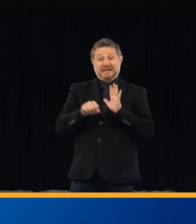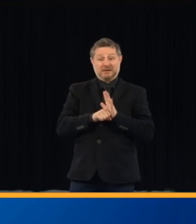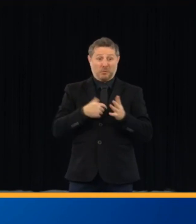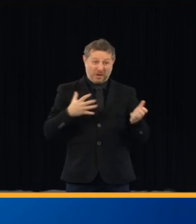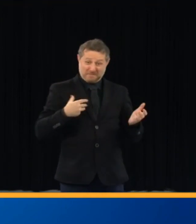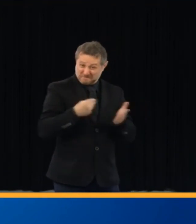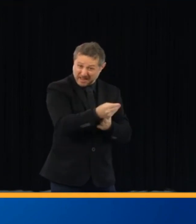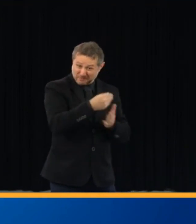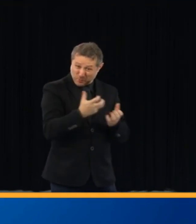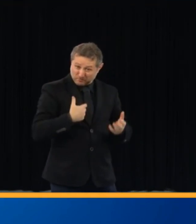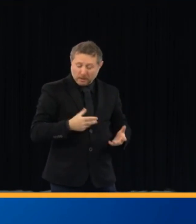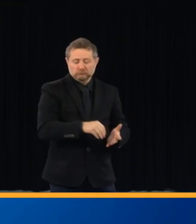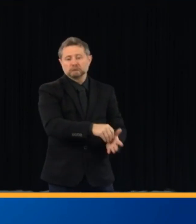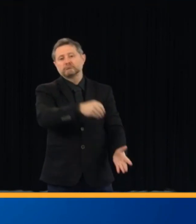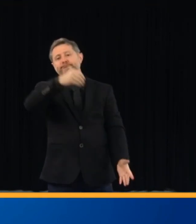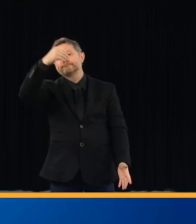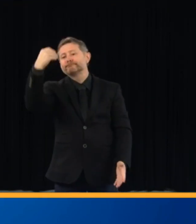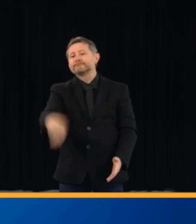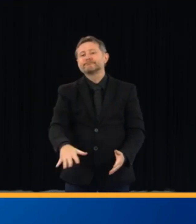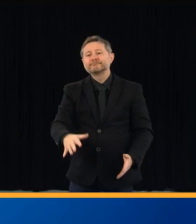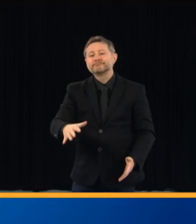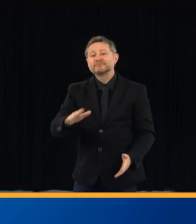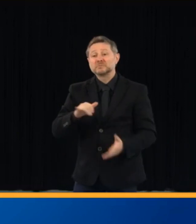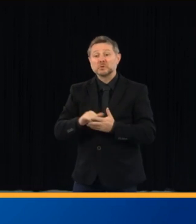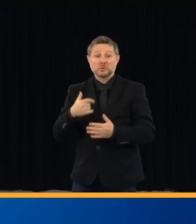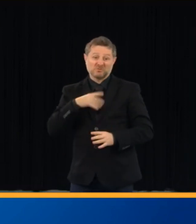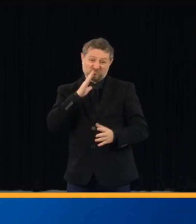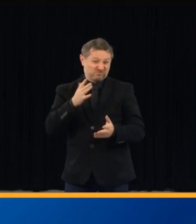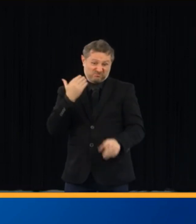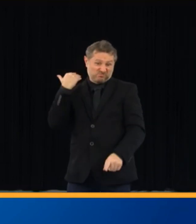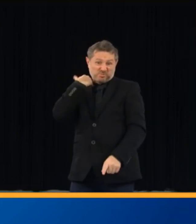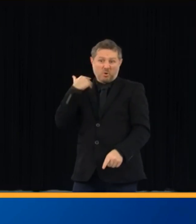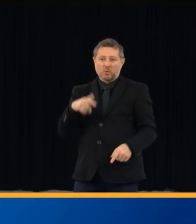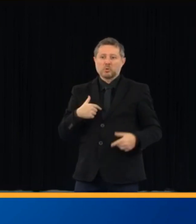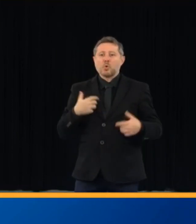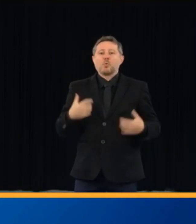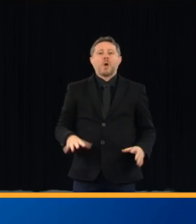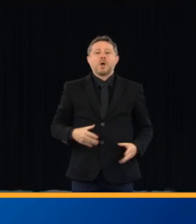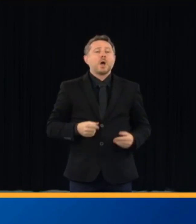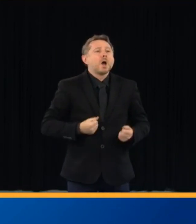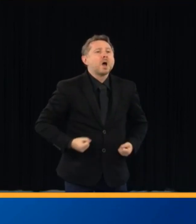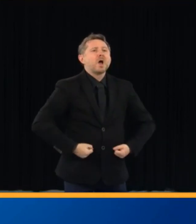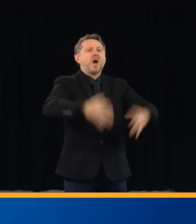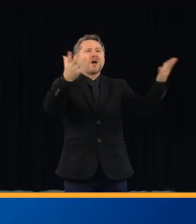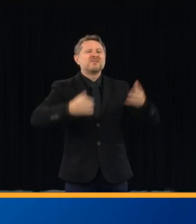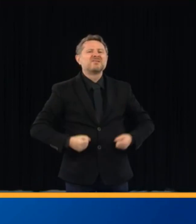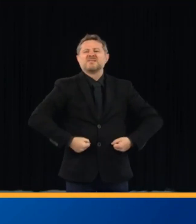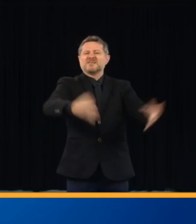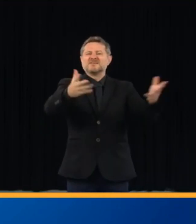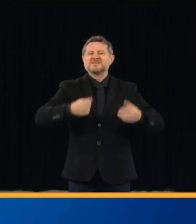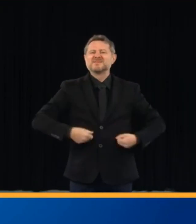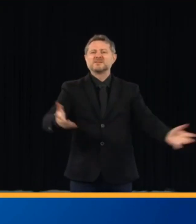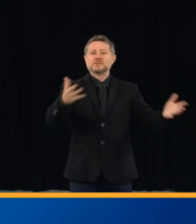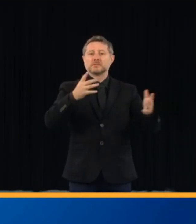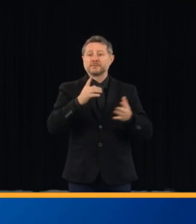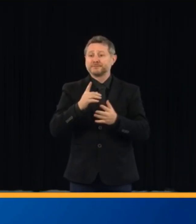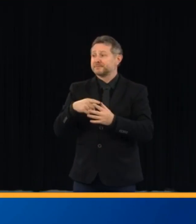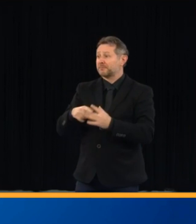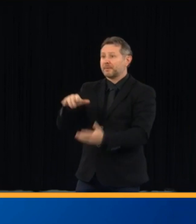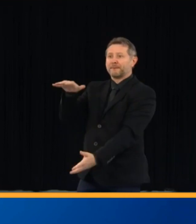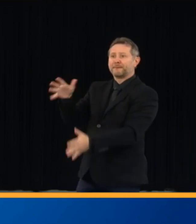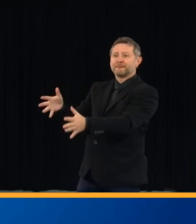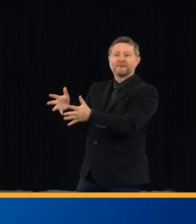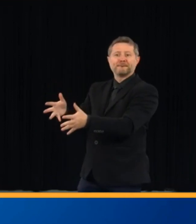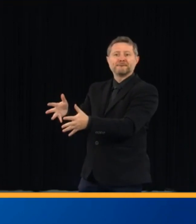broke, so I have no desire to buy more ventilators than we need. But we need what we need.